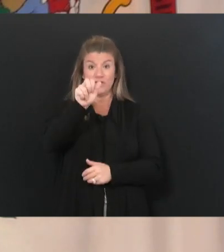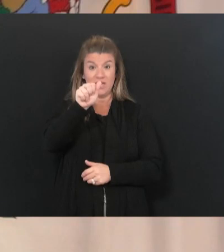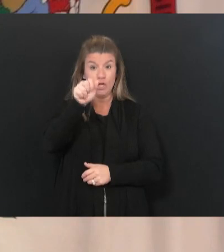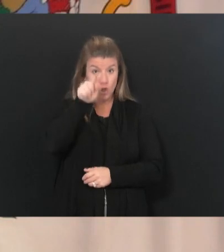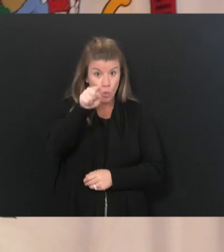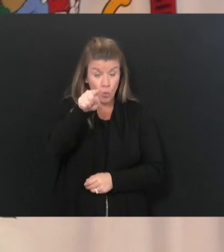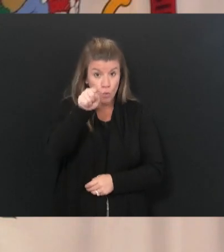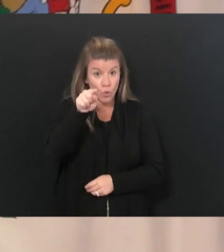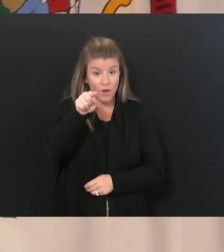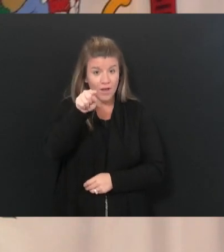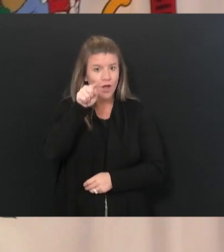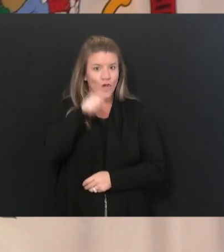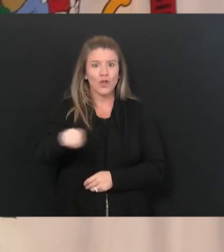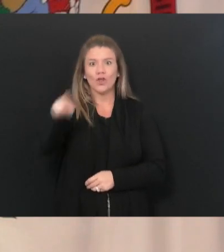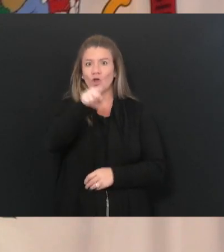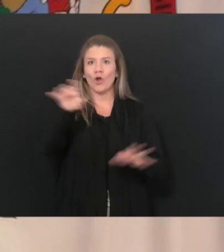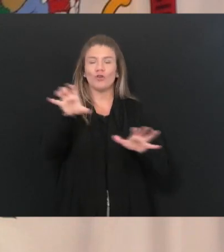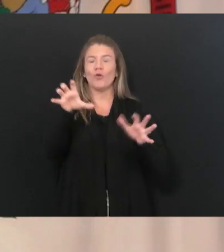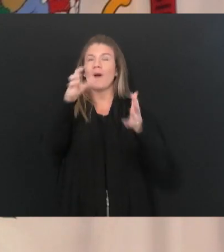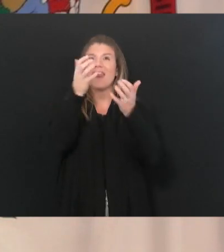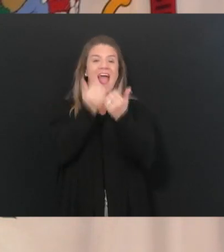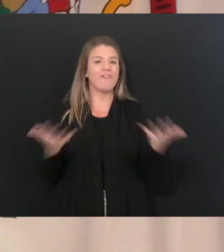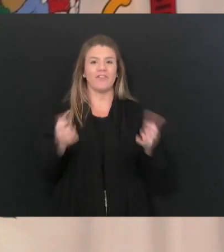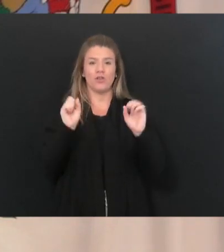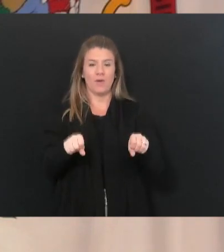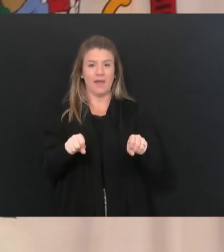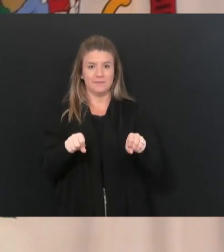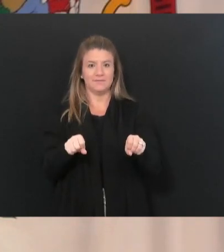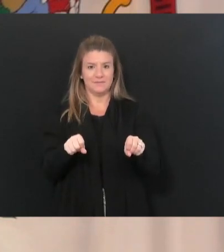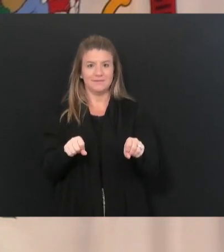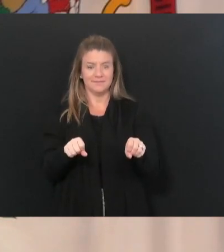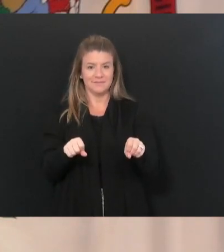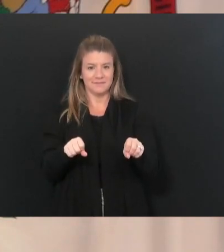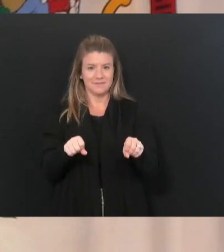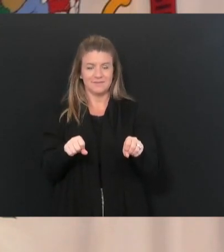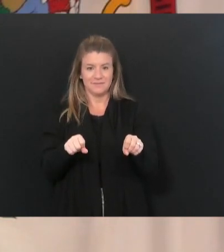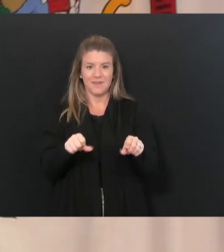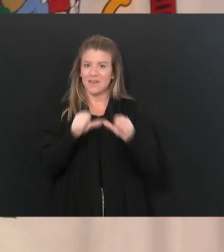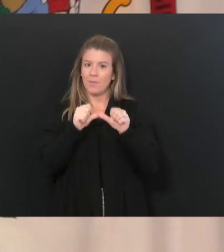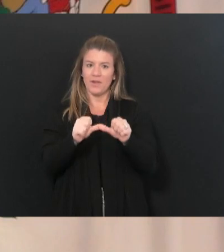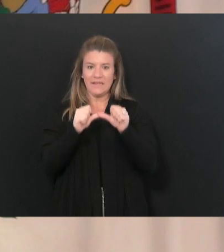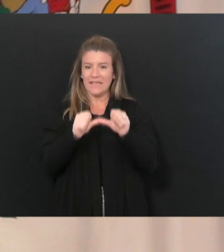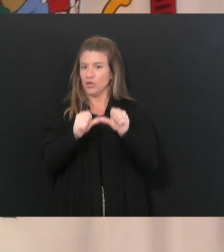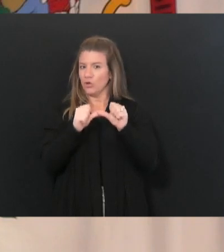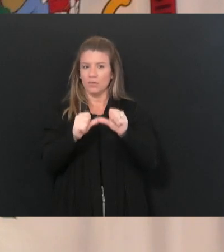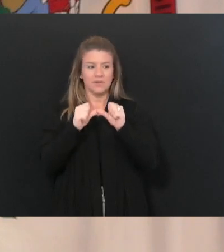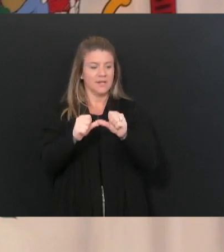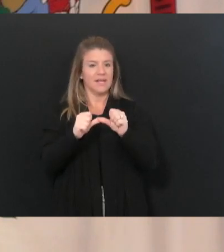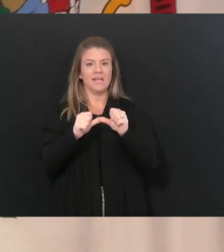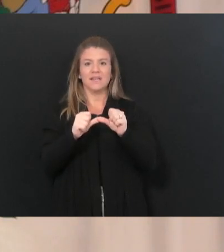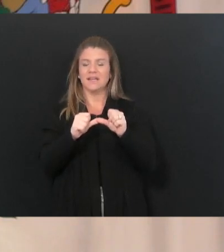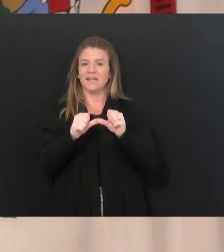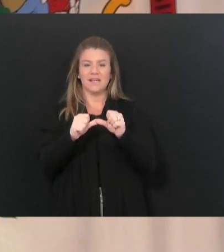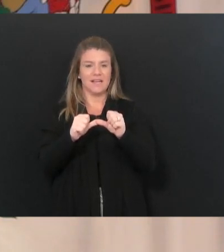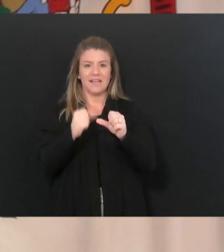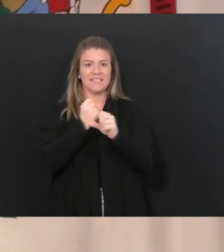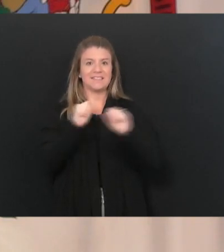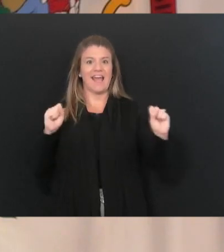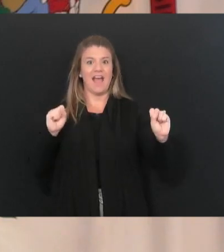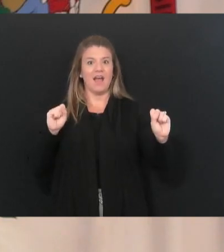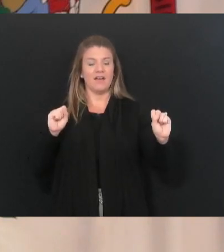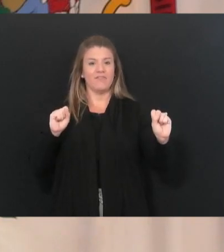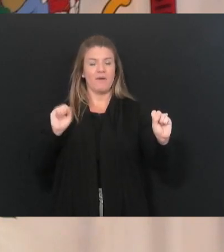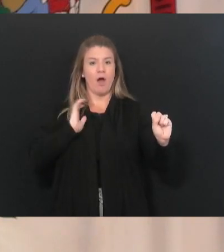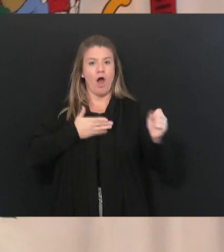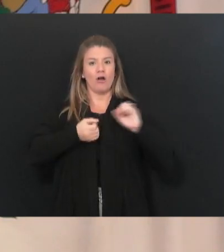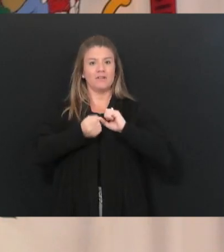you that are absolutely doing all that you can possibly do to prevent a catastrophe from happening within our